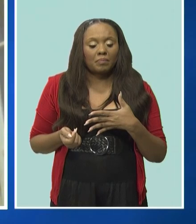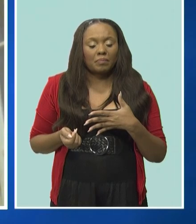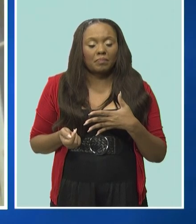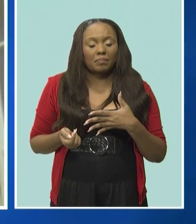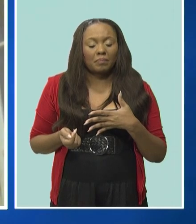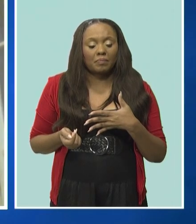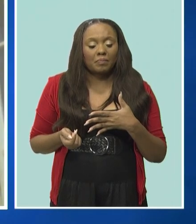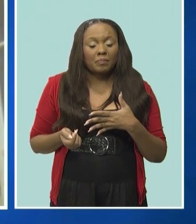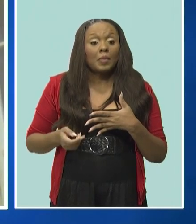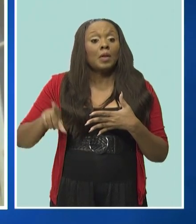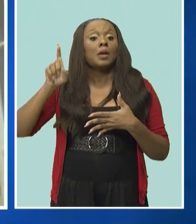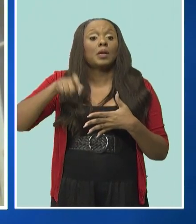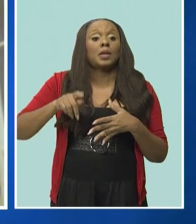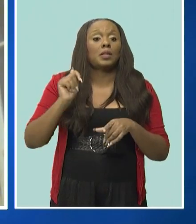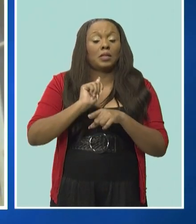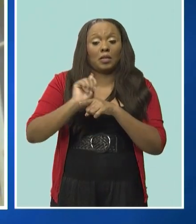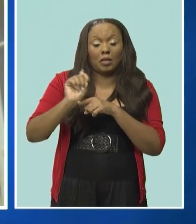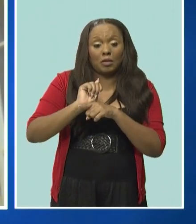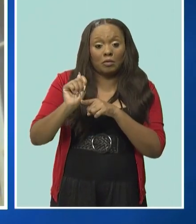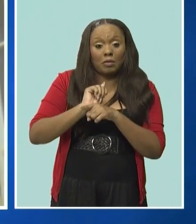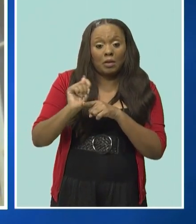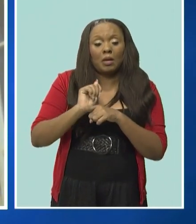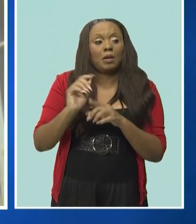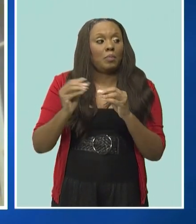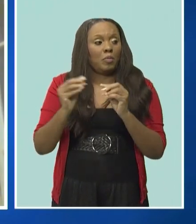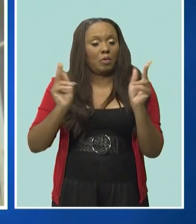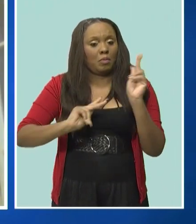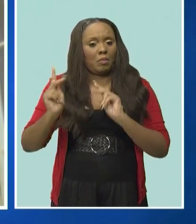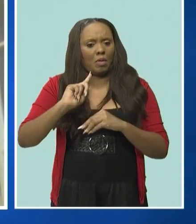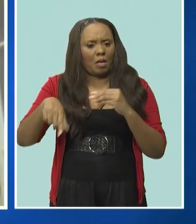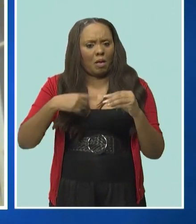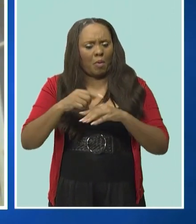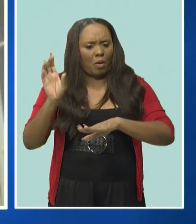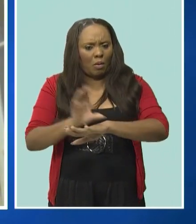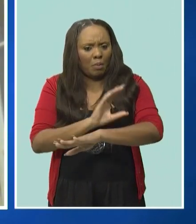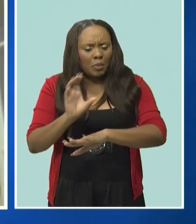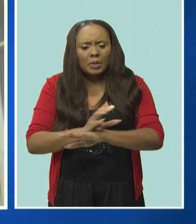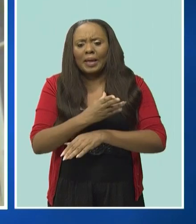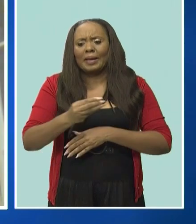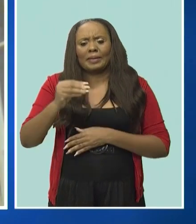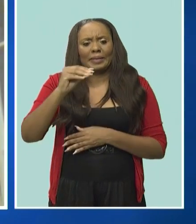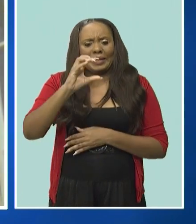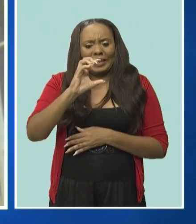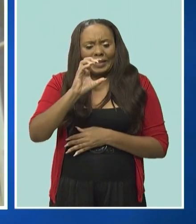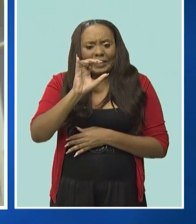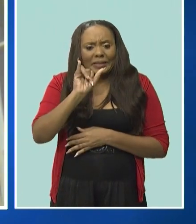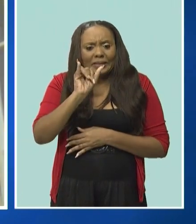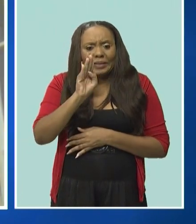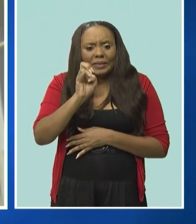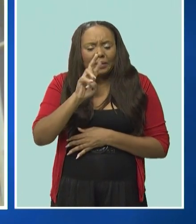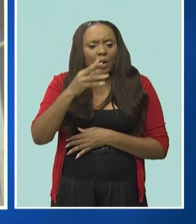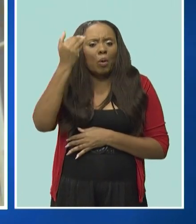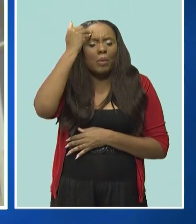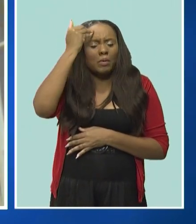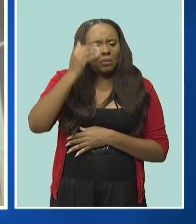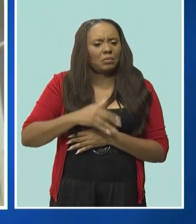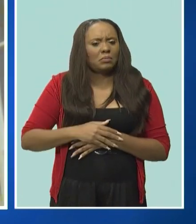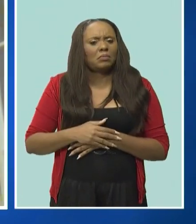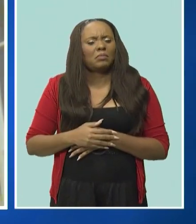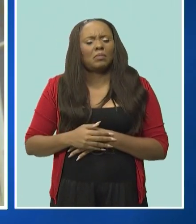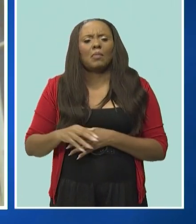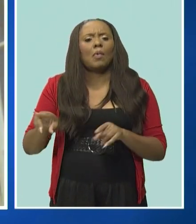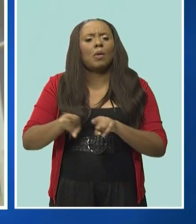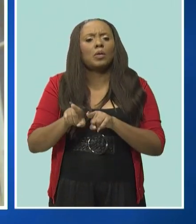training of people in cyber awareness, as well as the importance and why it's important, because at this point in